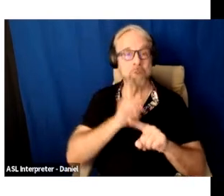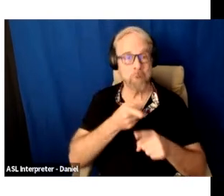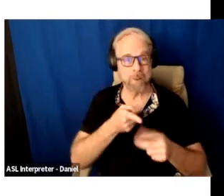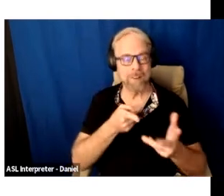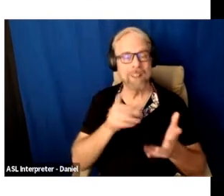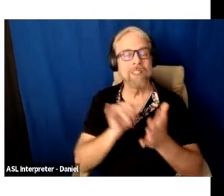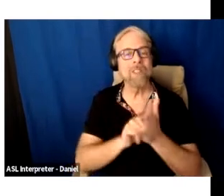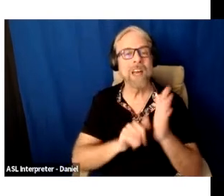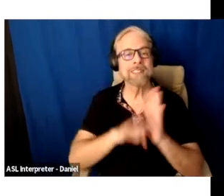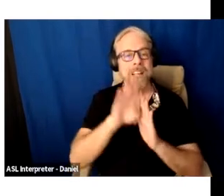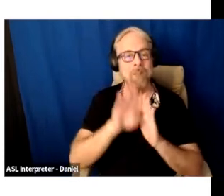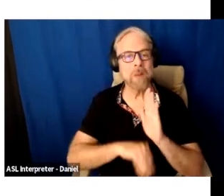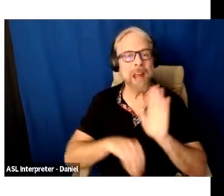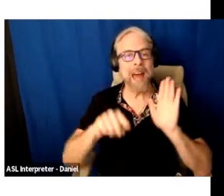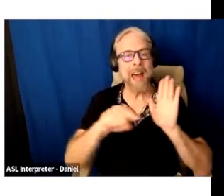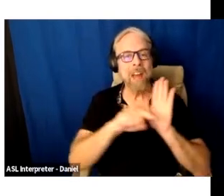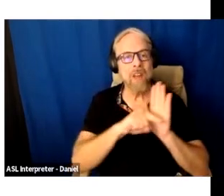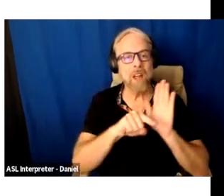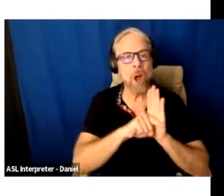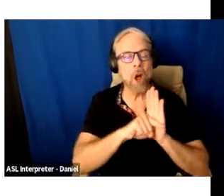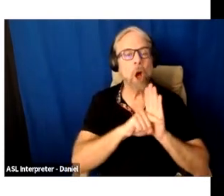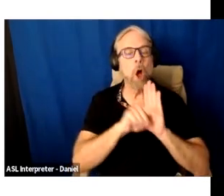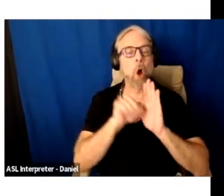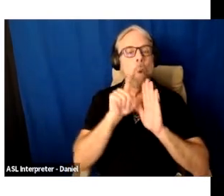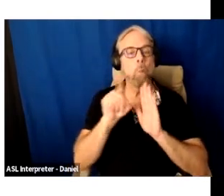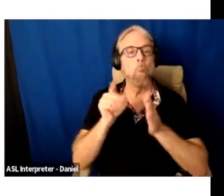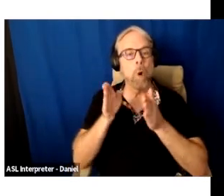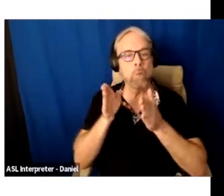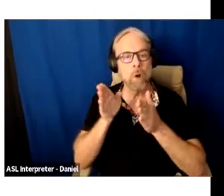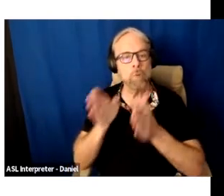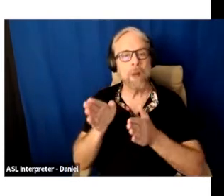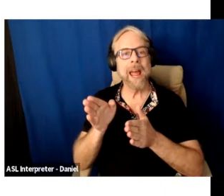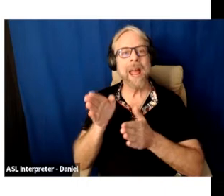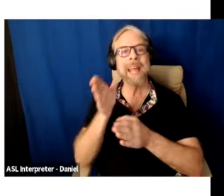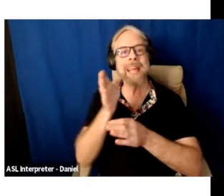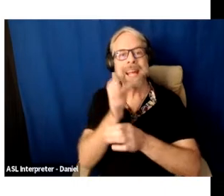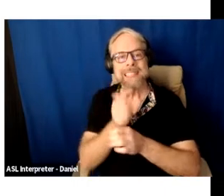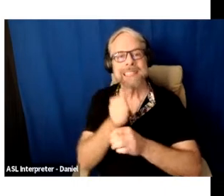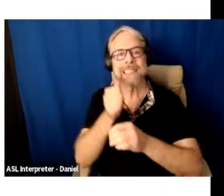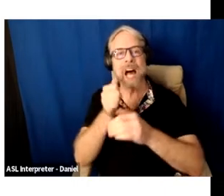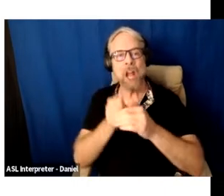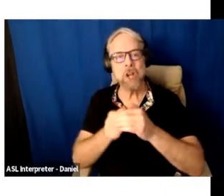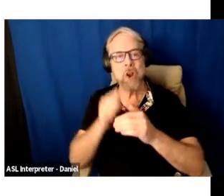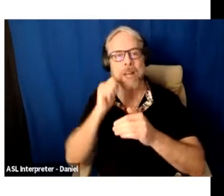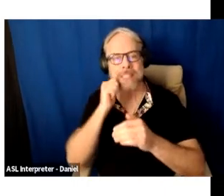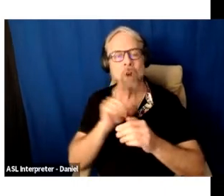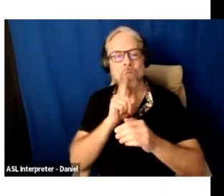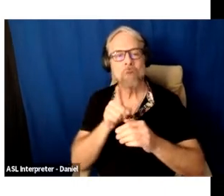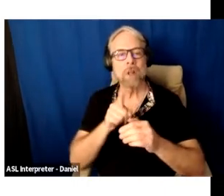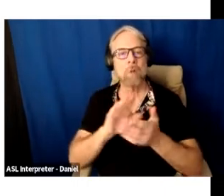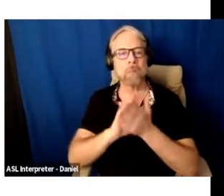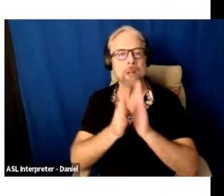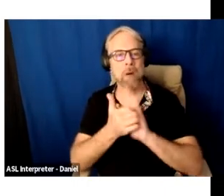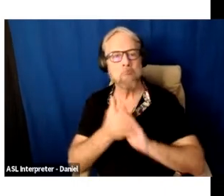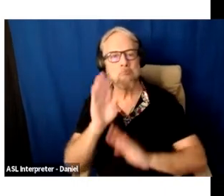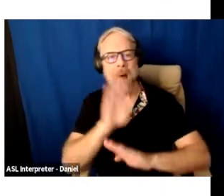that developmental adversity, one way it gets into under our skin and really gets biologically embedded so